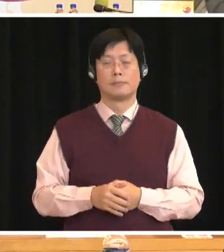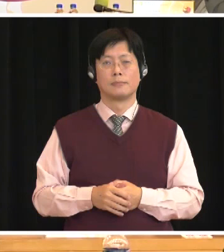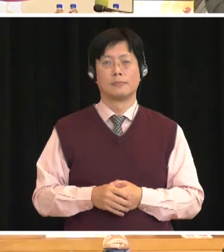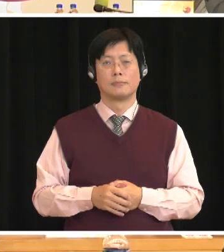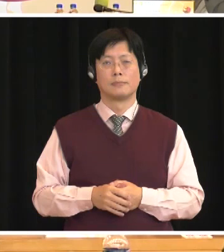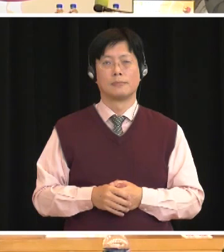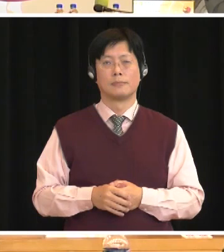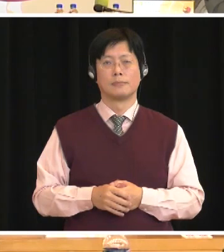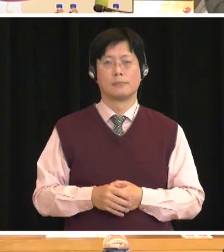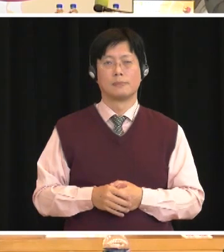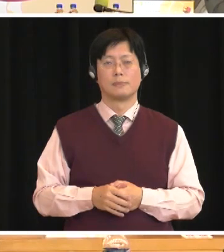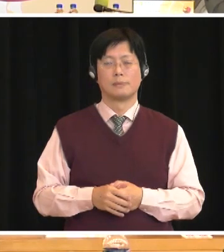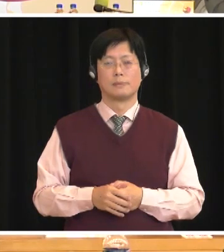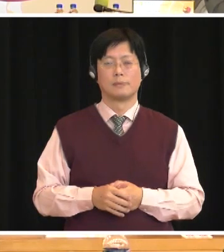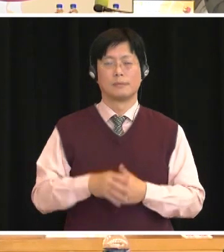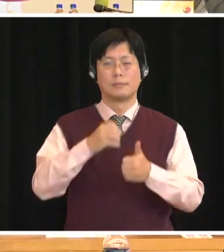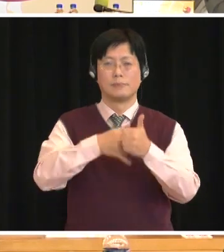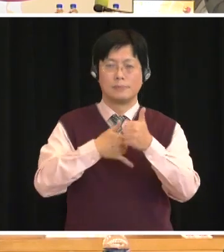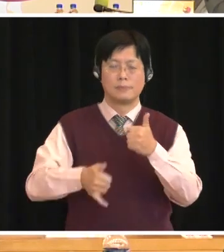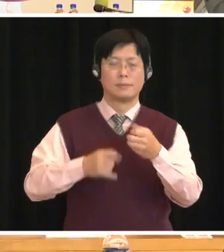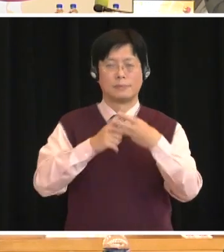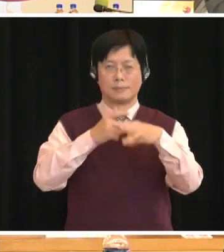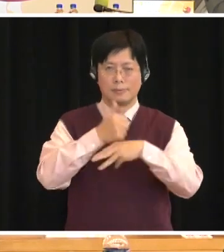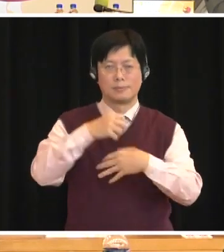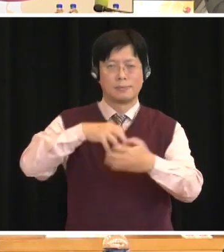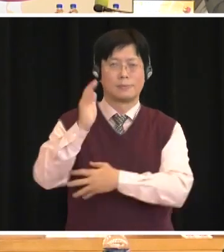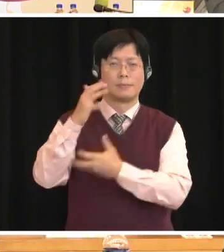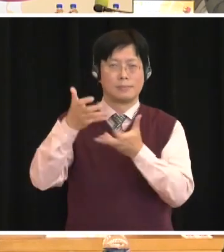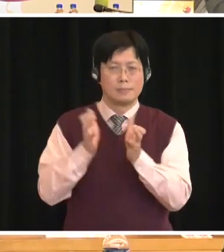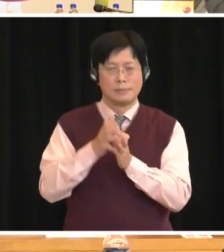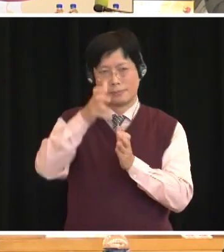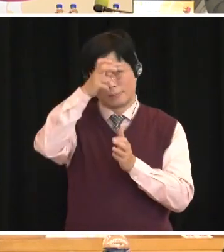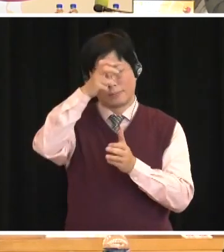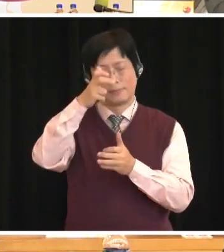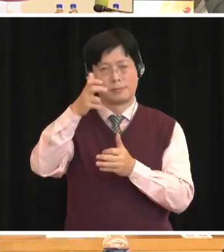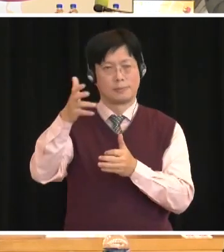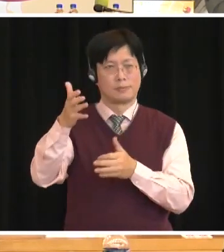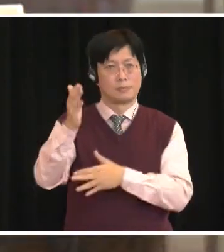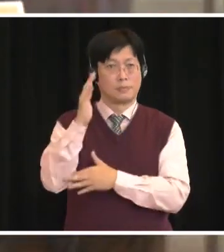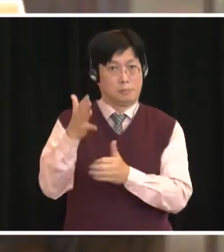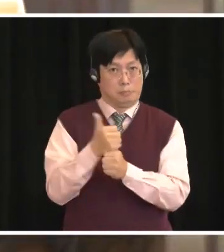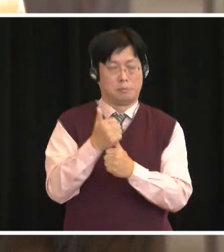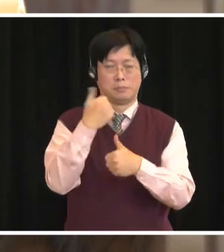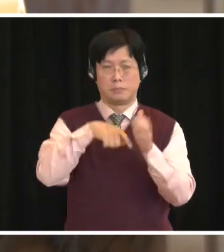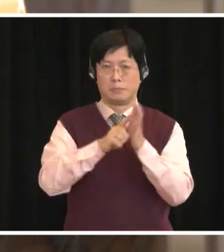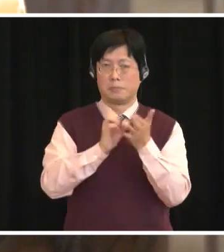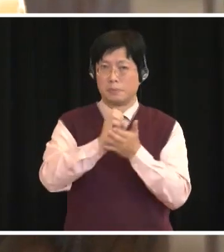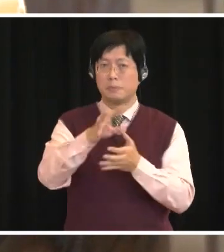The National Police Administration, yes. Good morning.